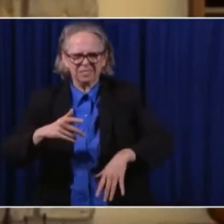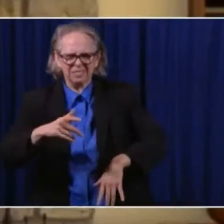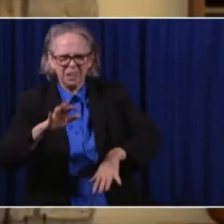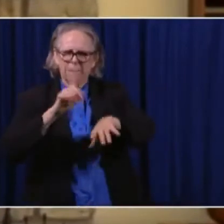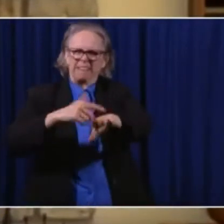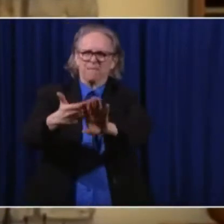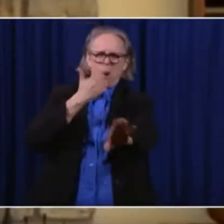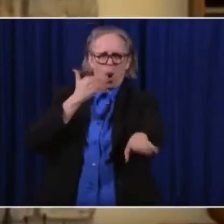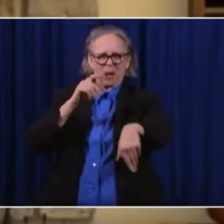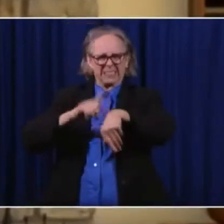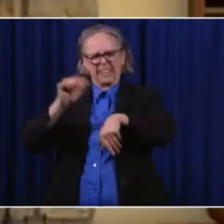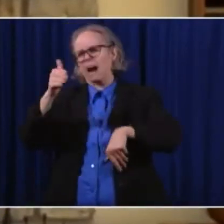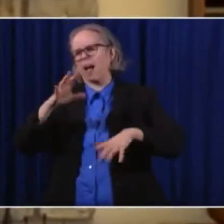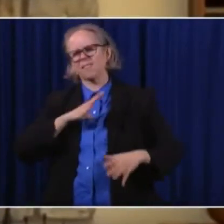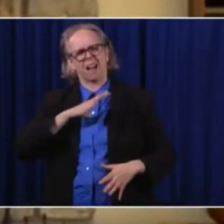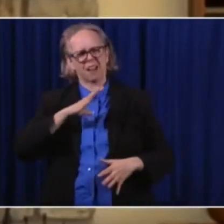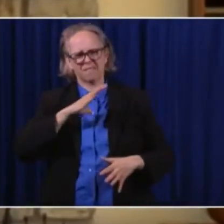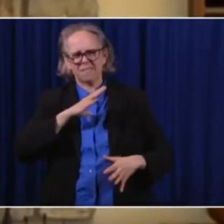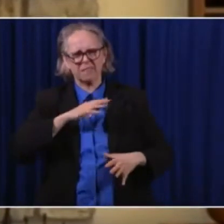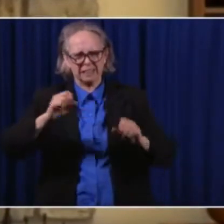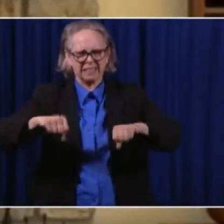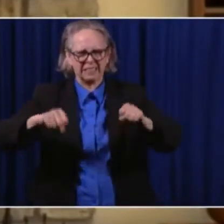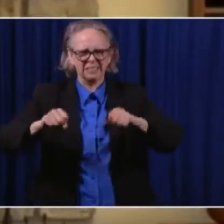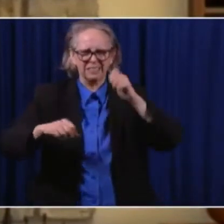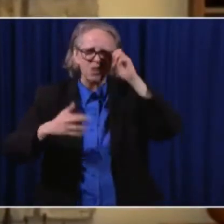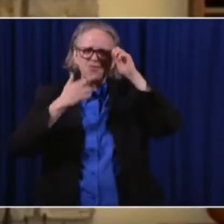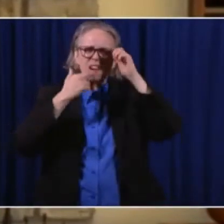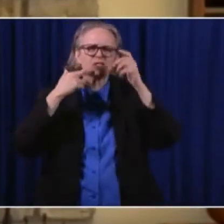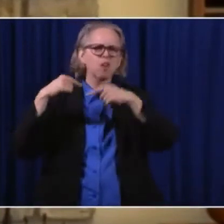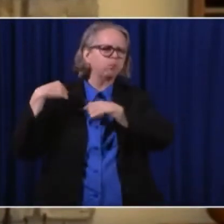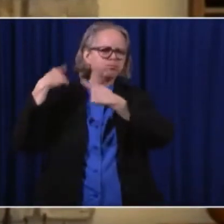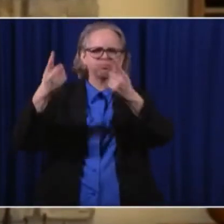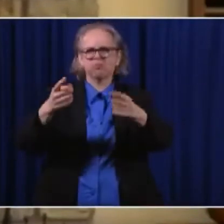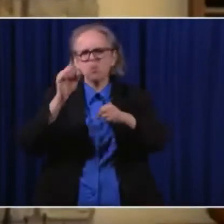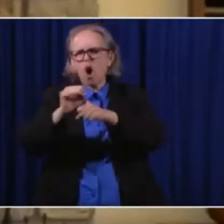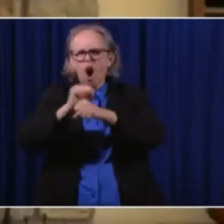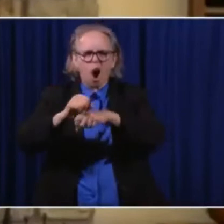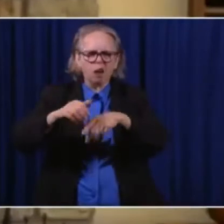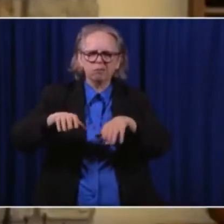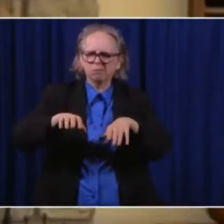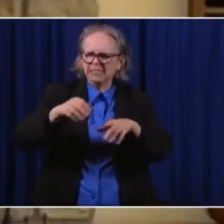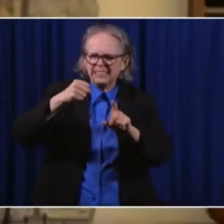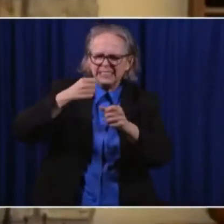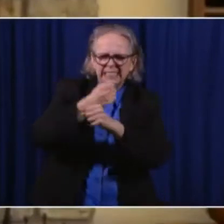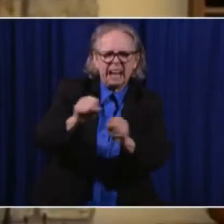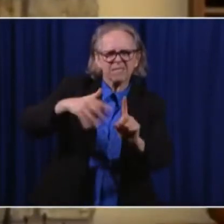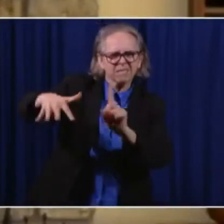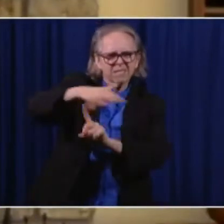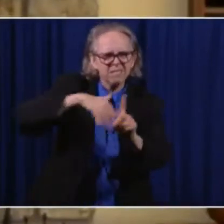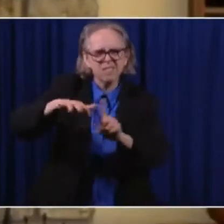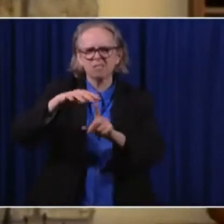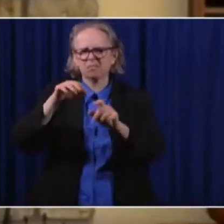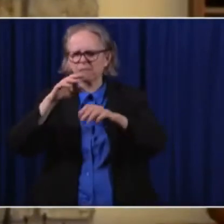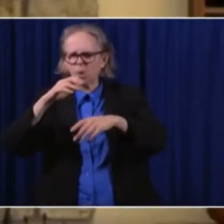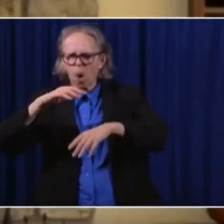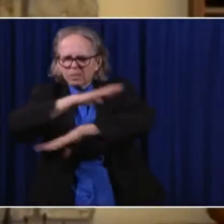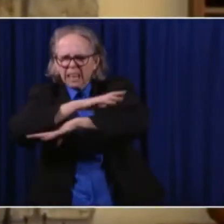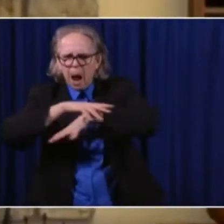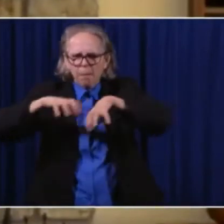this, and there are a few outliers, but they come